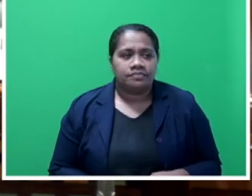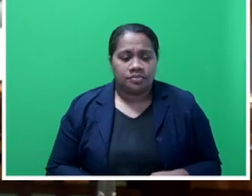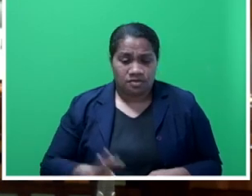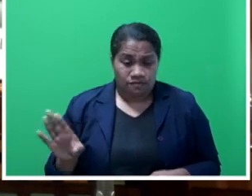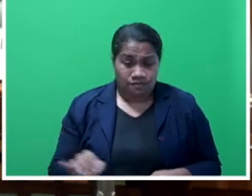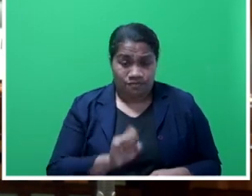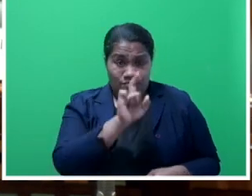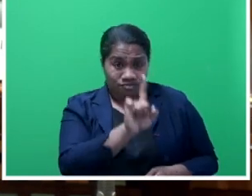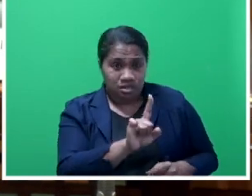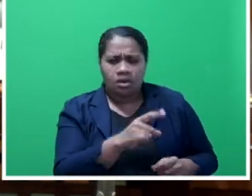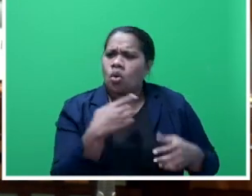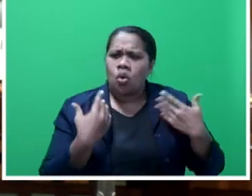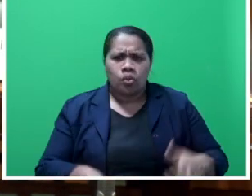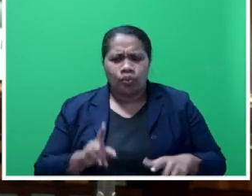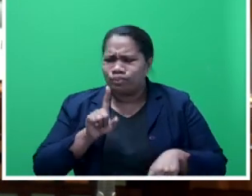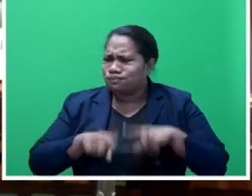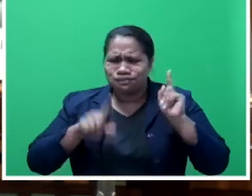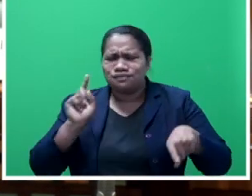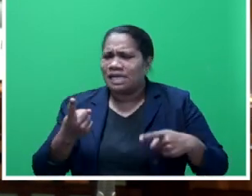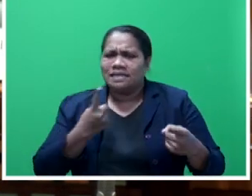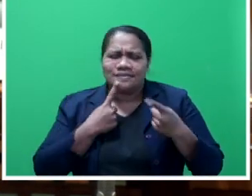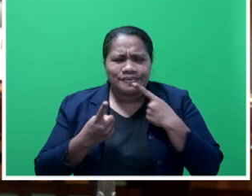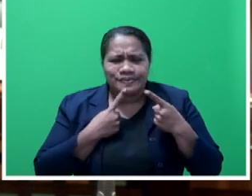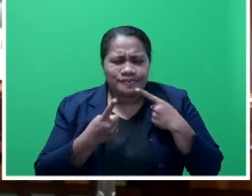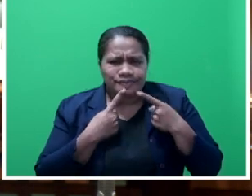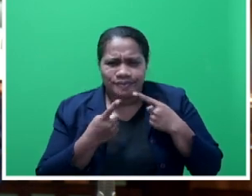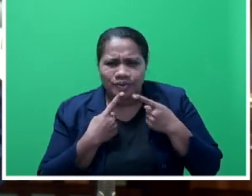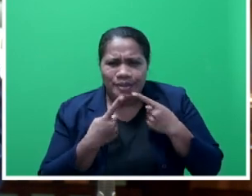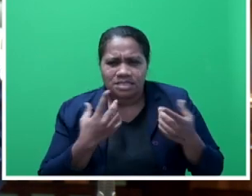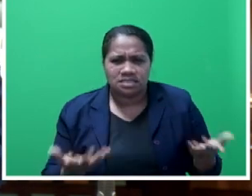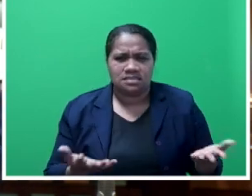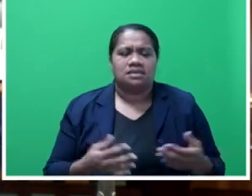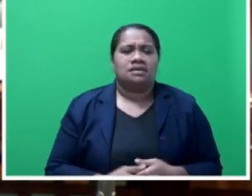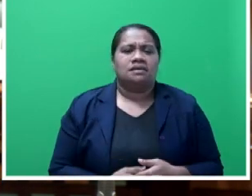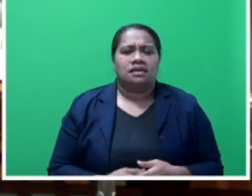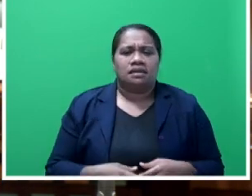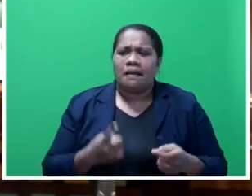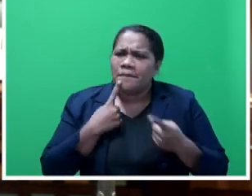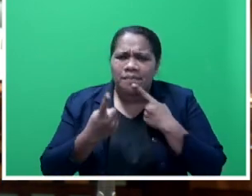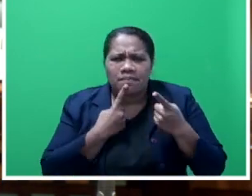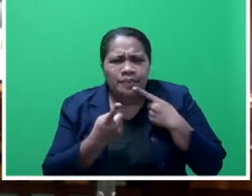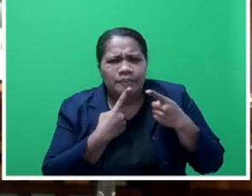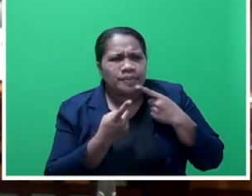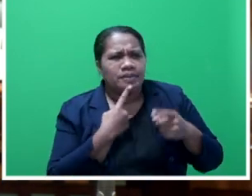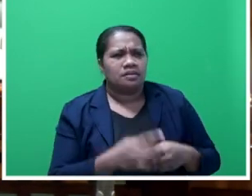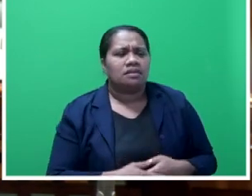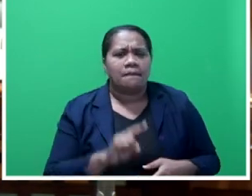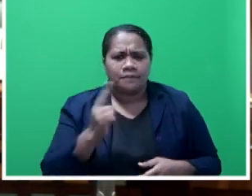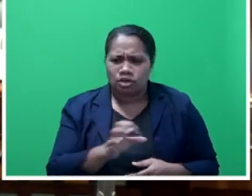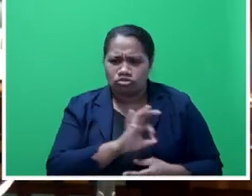spurious comments, imbecilic comments, and, Mr. Speaker, sir, make comments backed not by